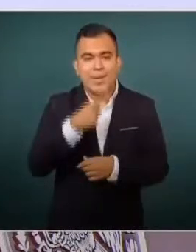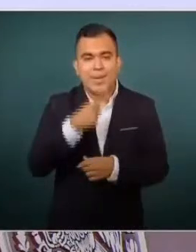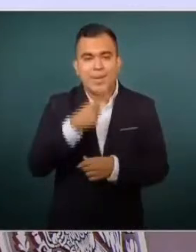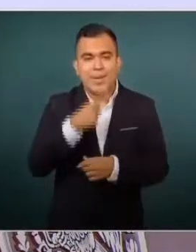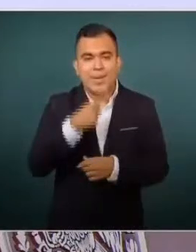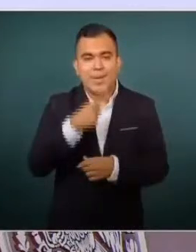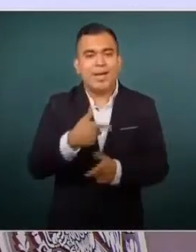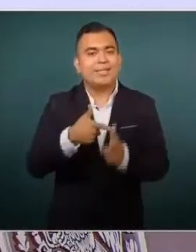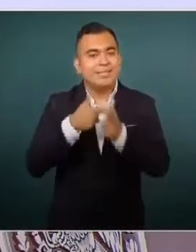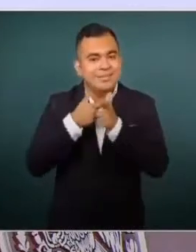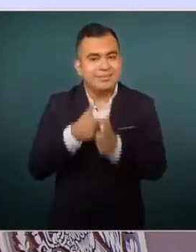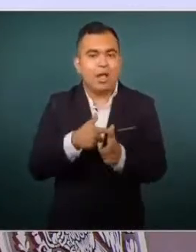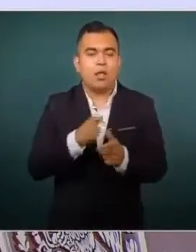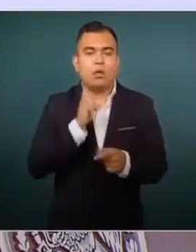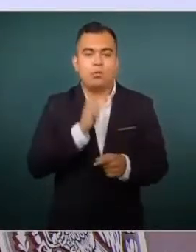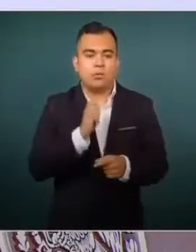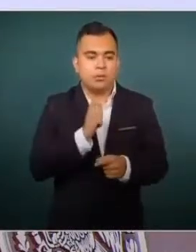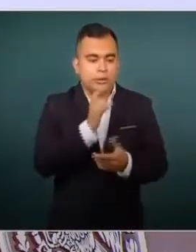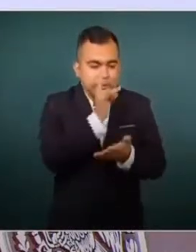to identify.